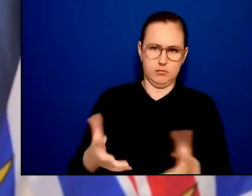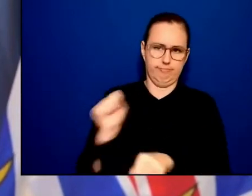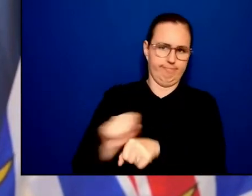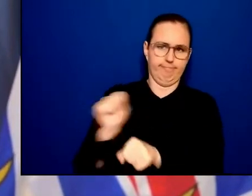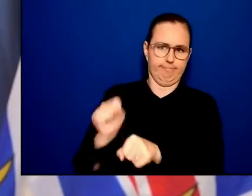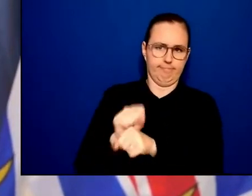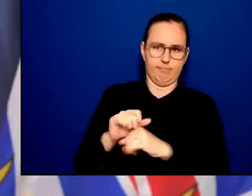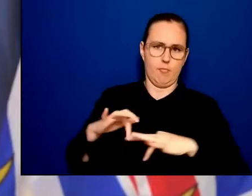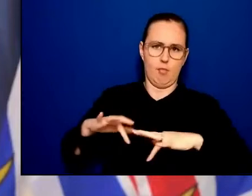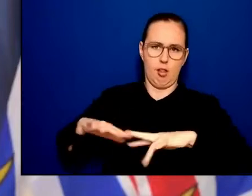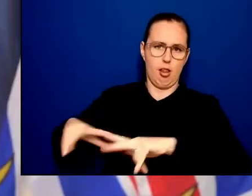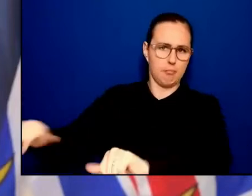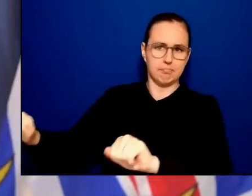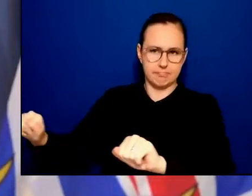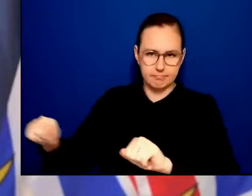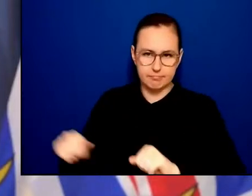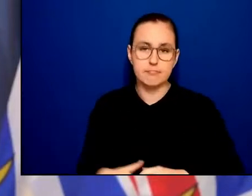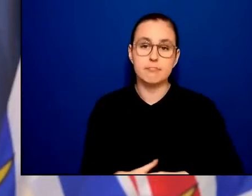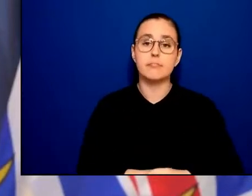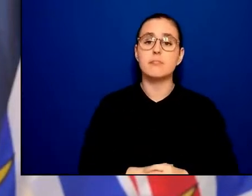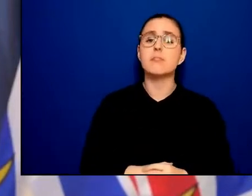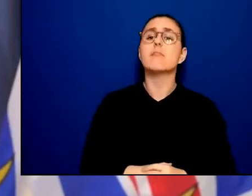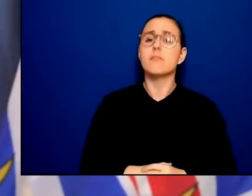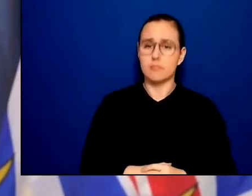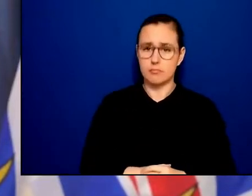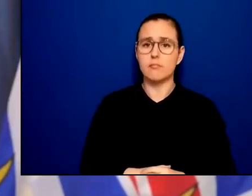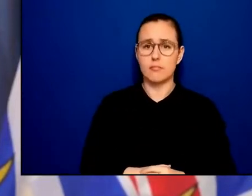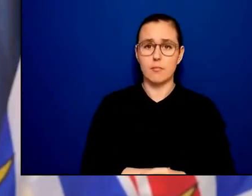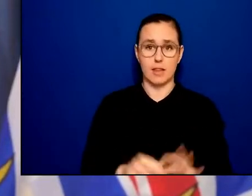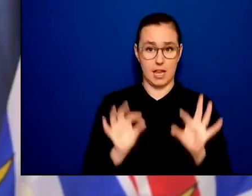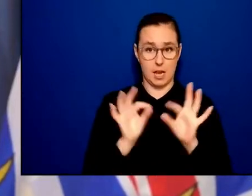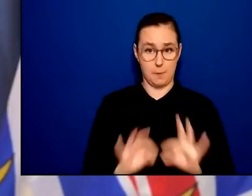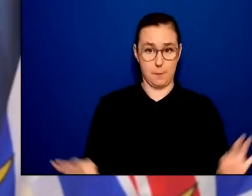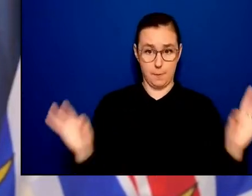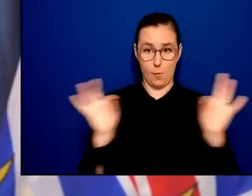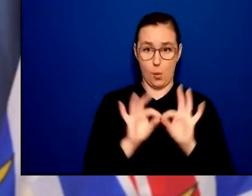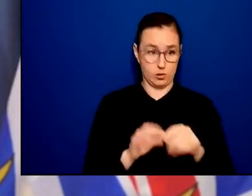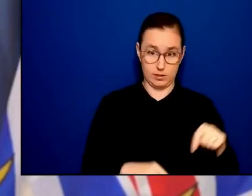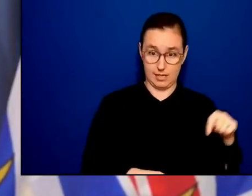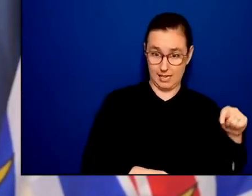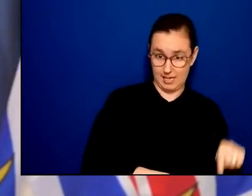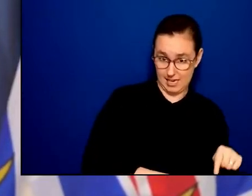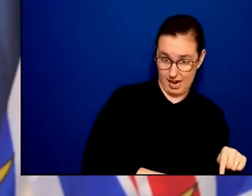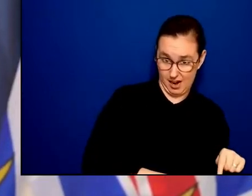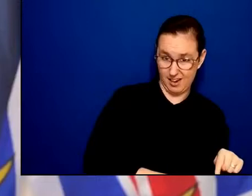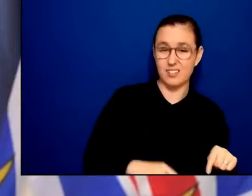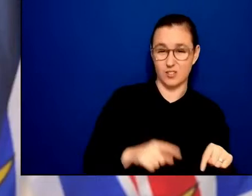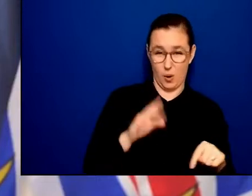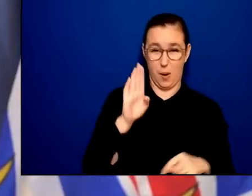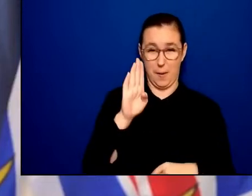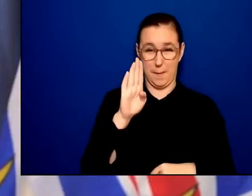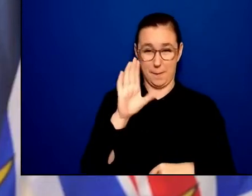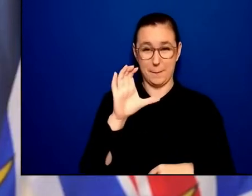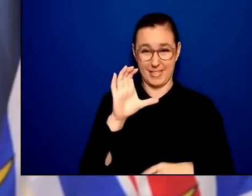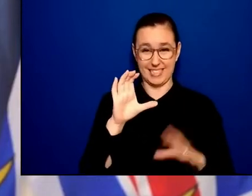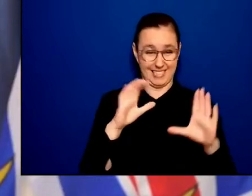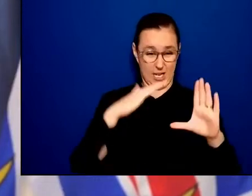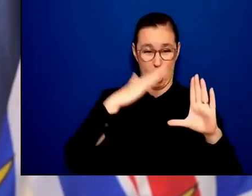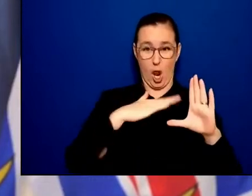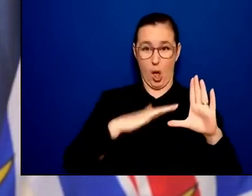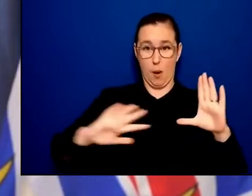the lower mainland to the interior to get supply chains moving again. Staff across many ministries and